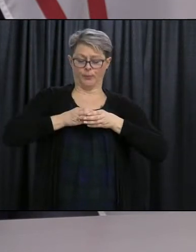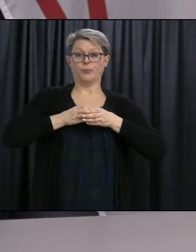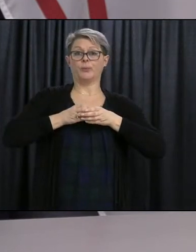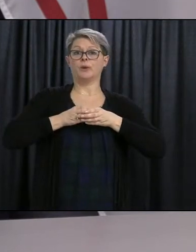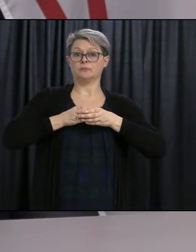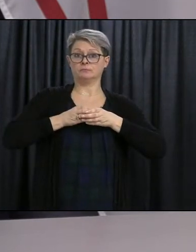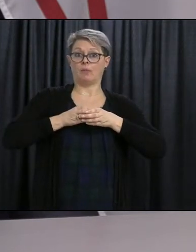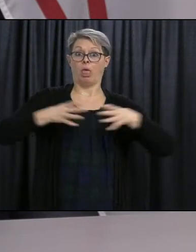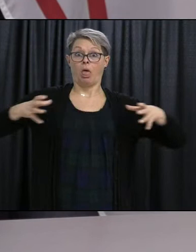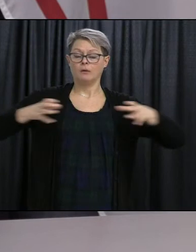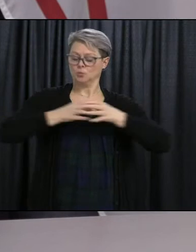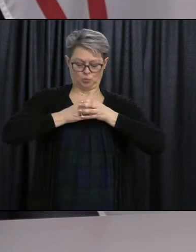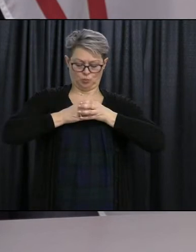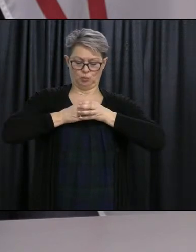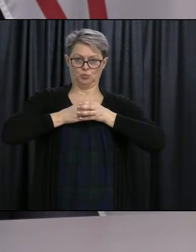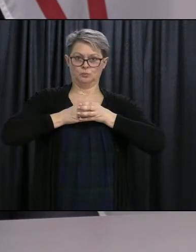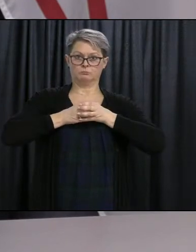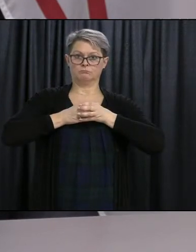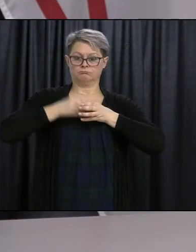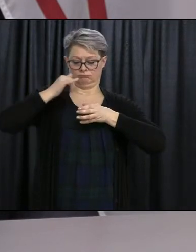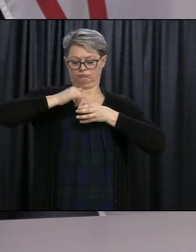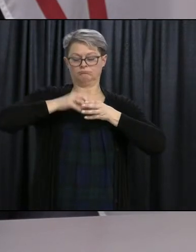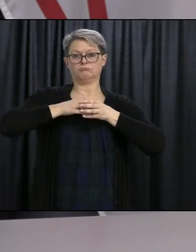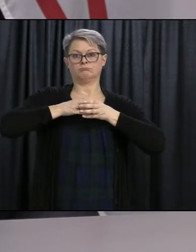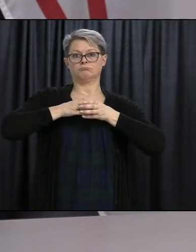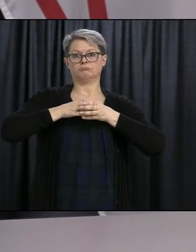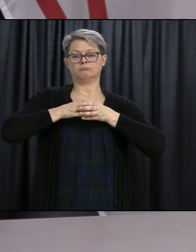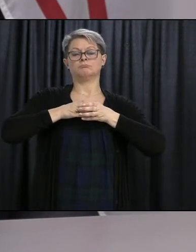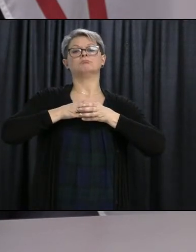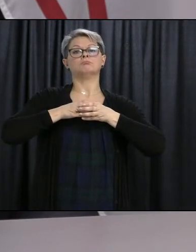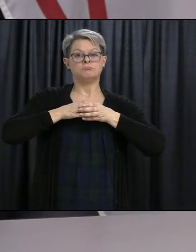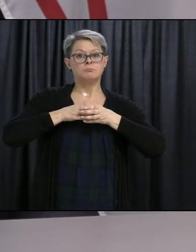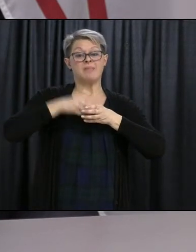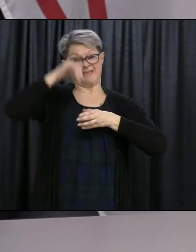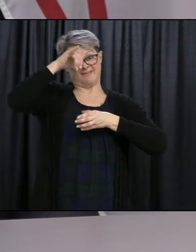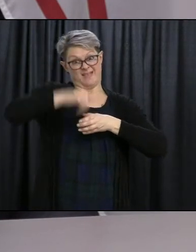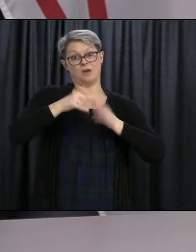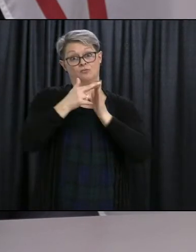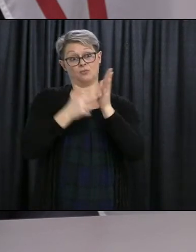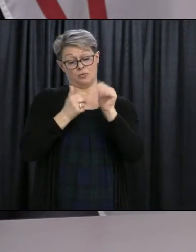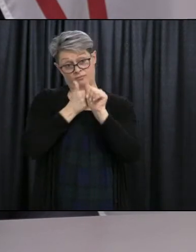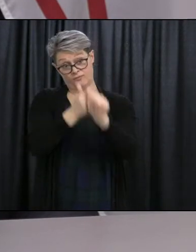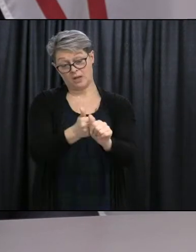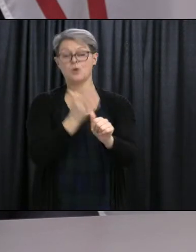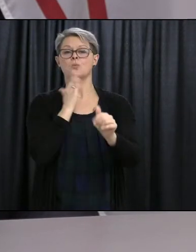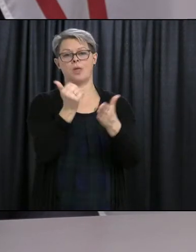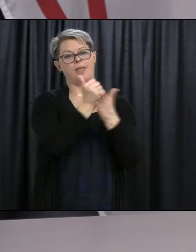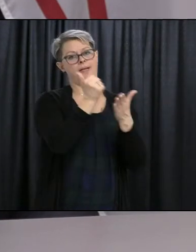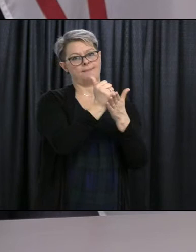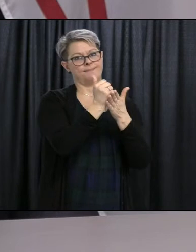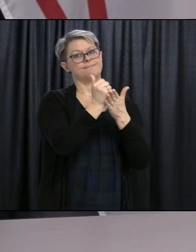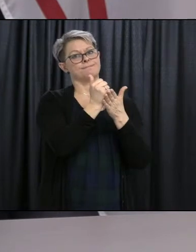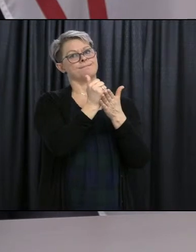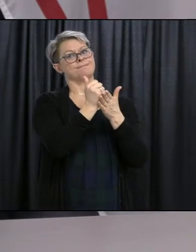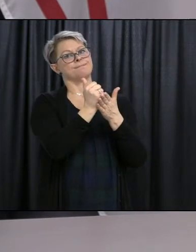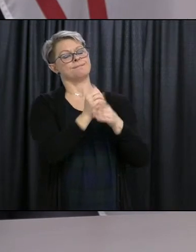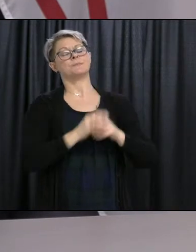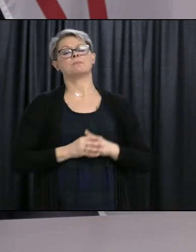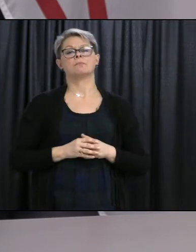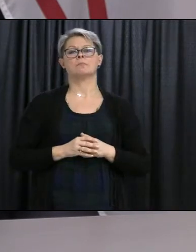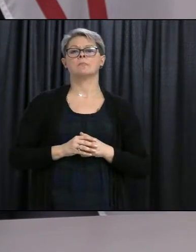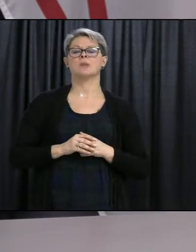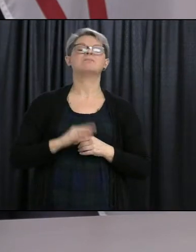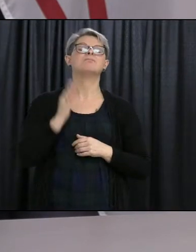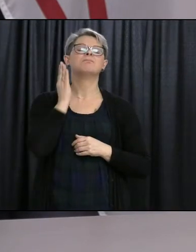all of that will certainly help if we see COVID in other areas. Sure. Sorry, I know that someone has pointed